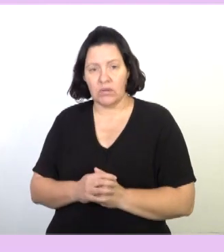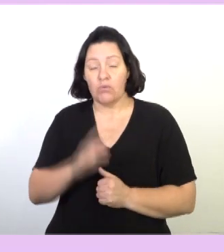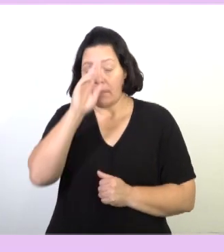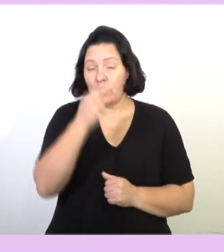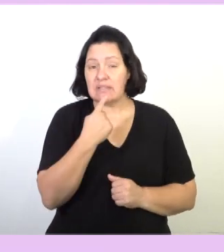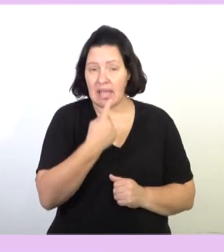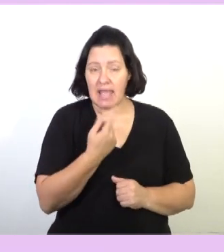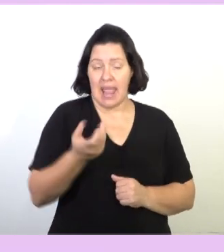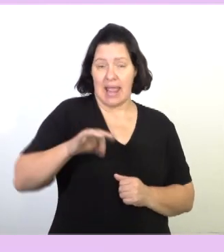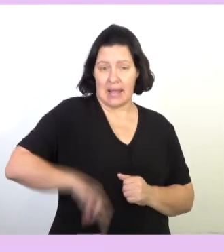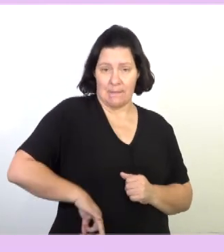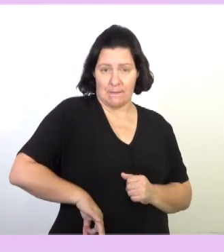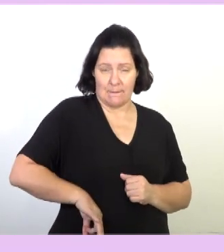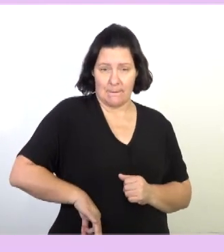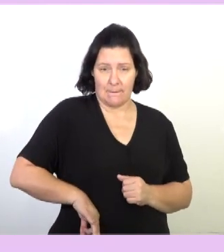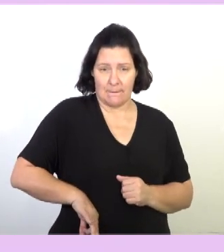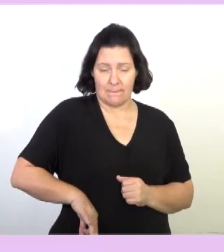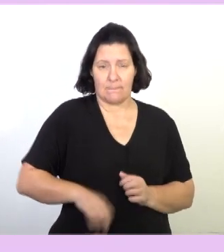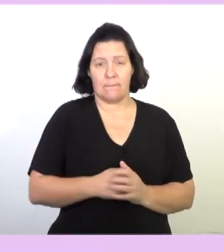remember we said income